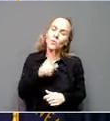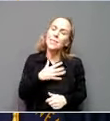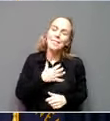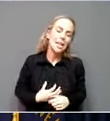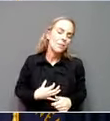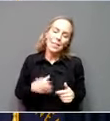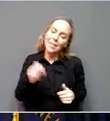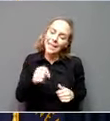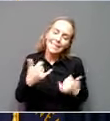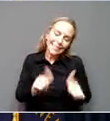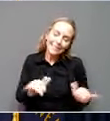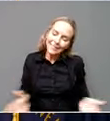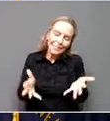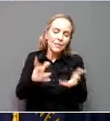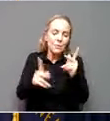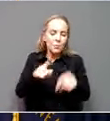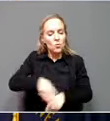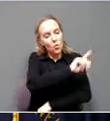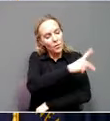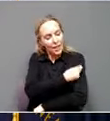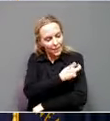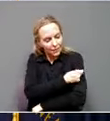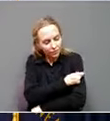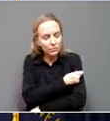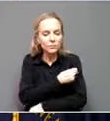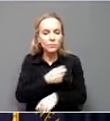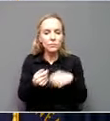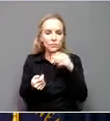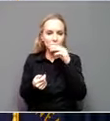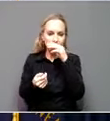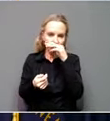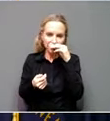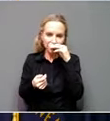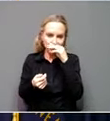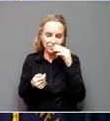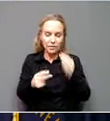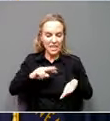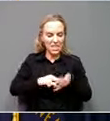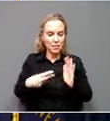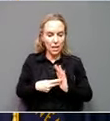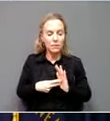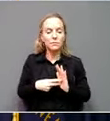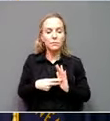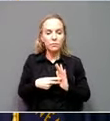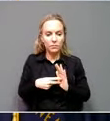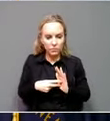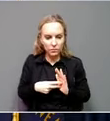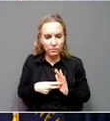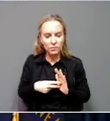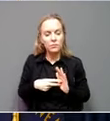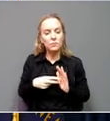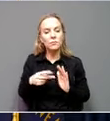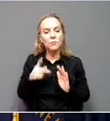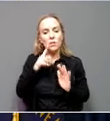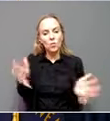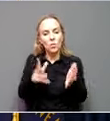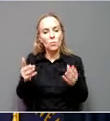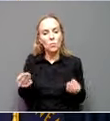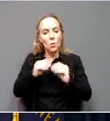vaccinated. I think that the intent here is that this would get more people vaccinated. It definitely comes